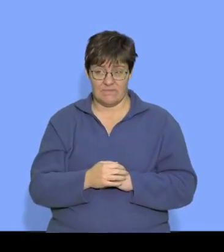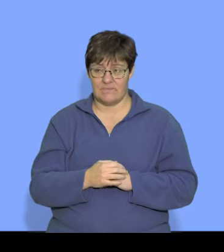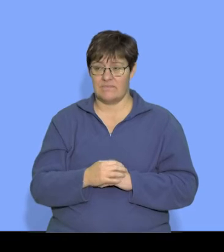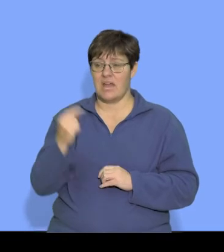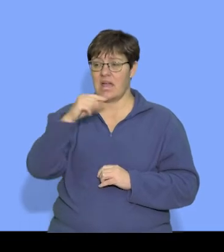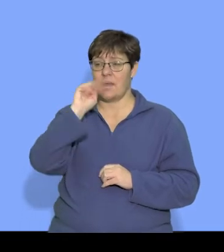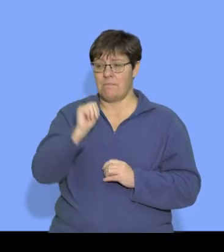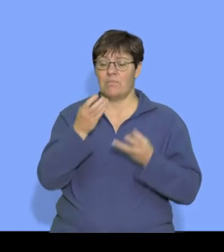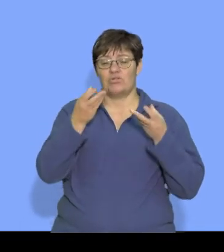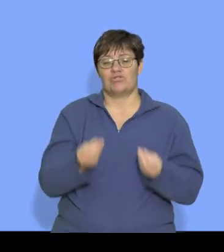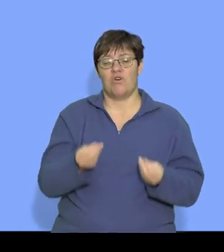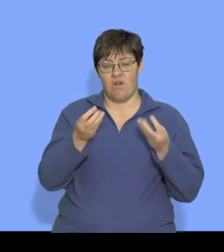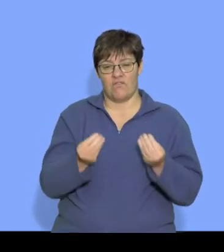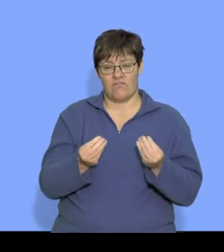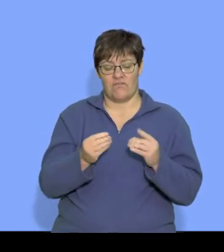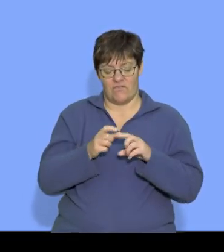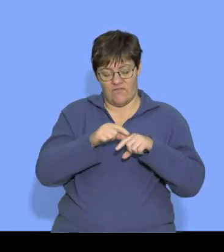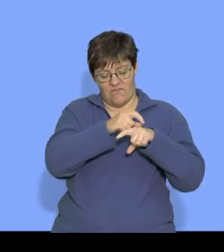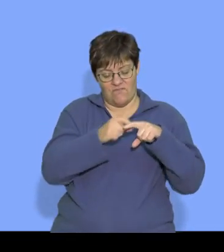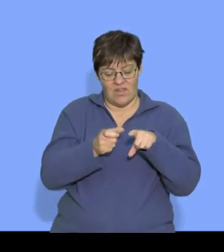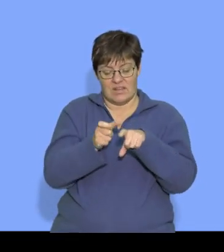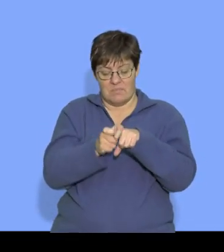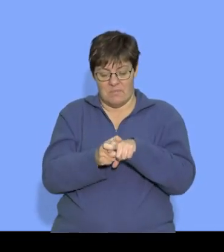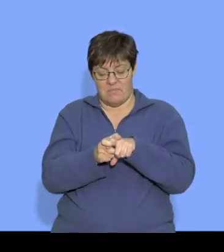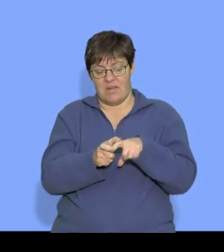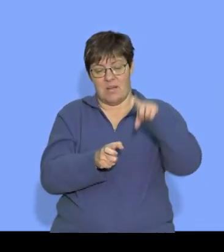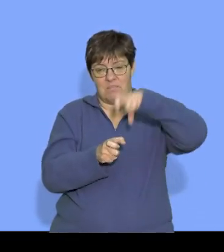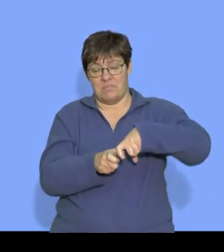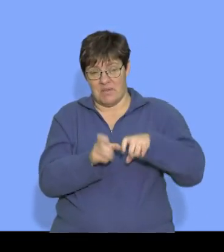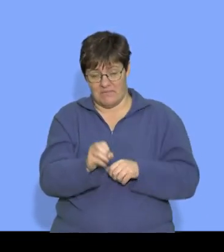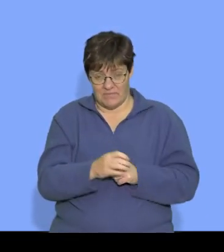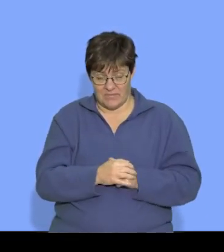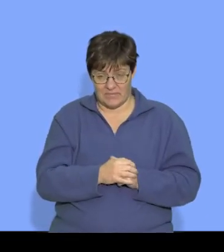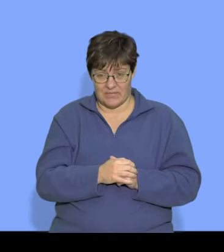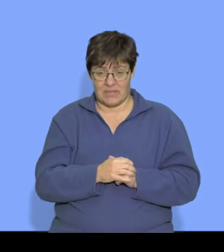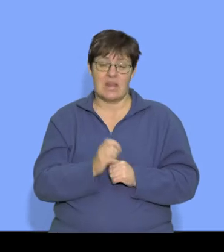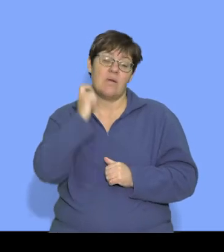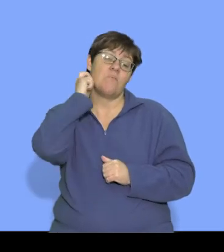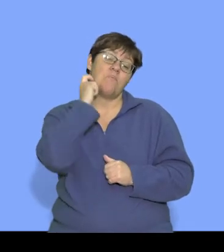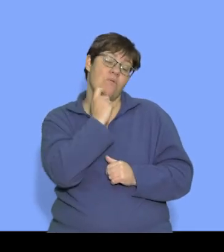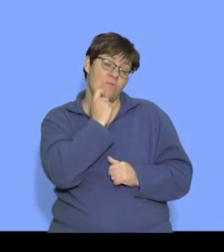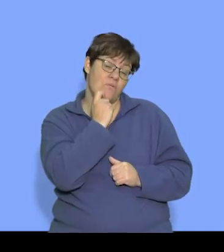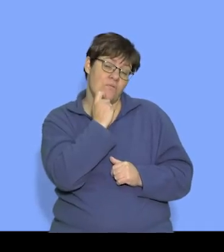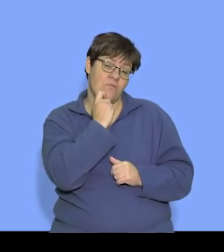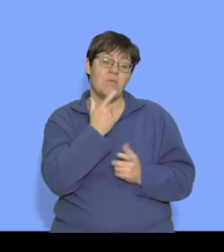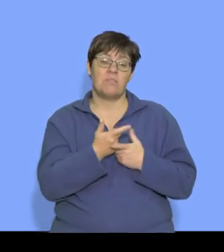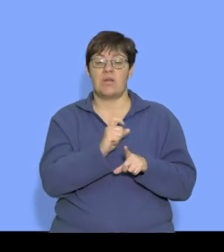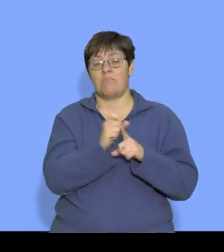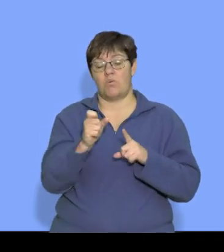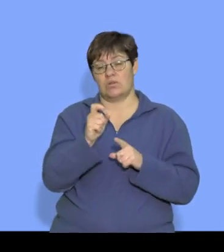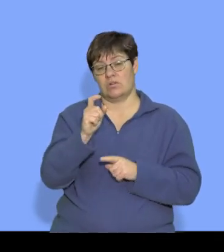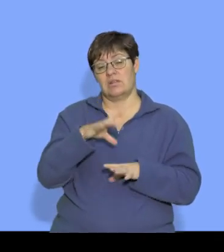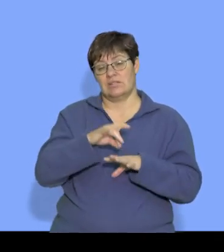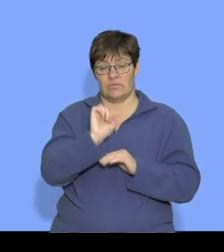The gum is the soft tissue that surrounds and maintains the teeth, and you've got the jawbone, which is made up of